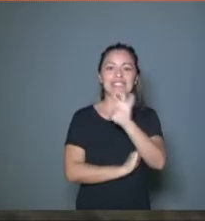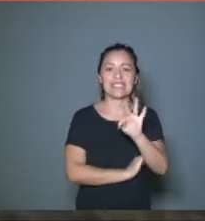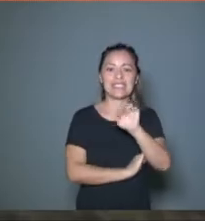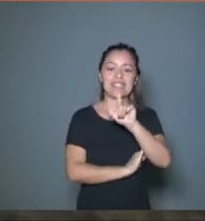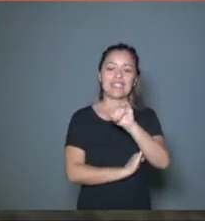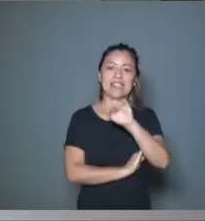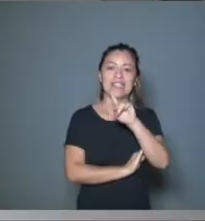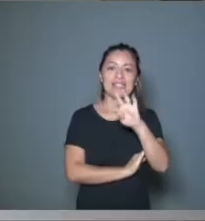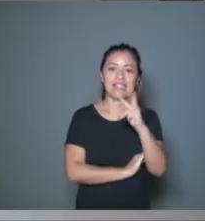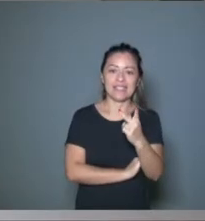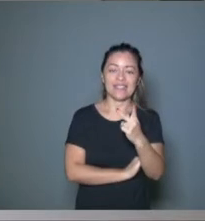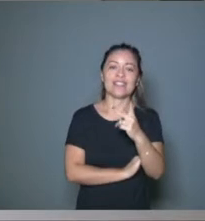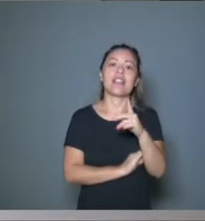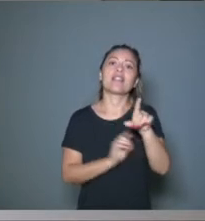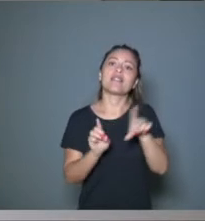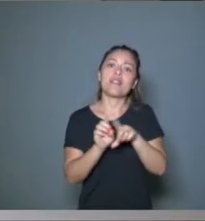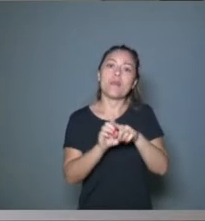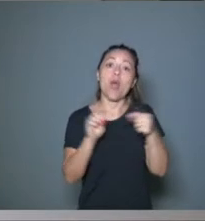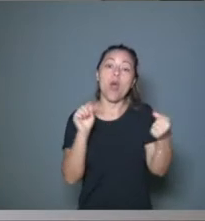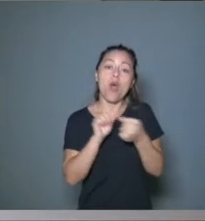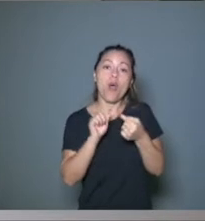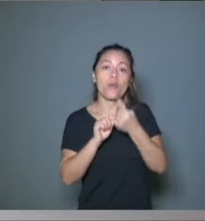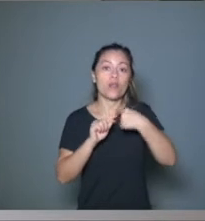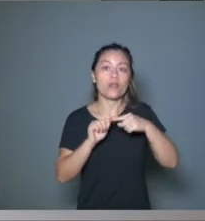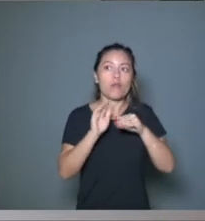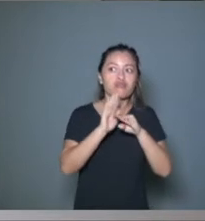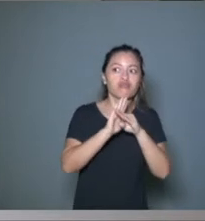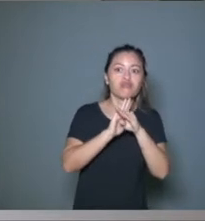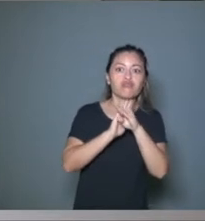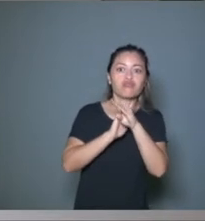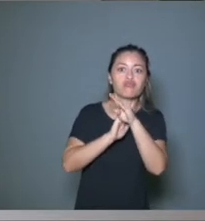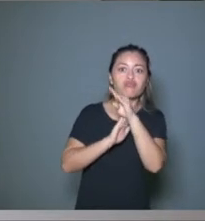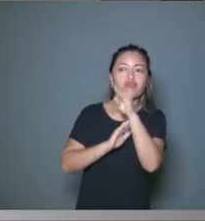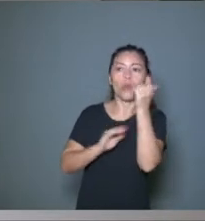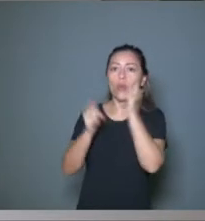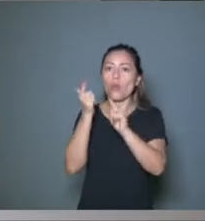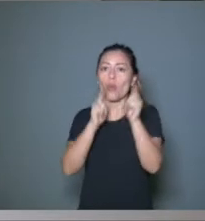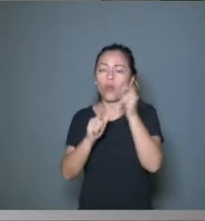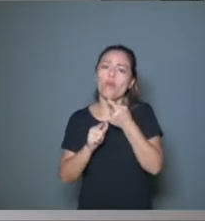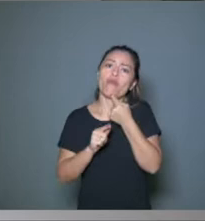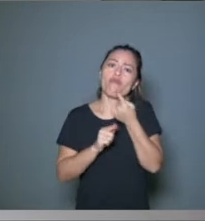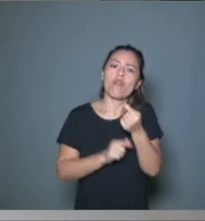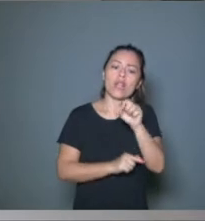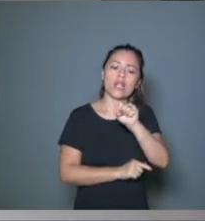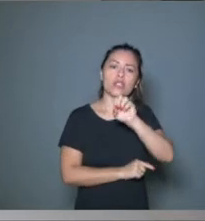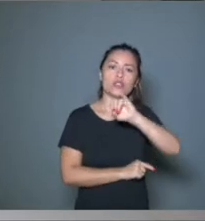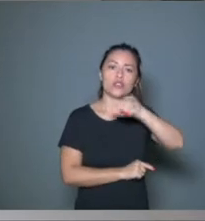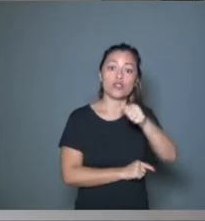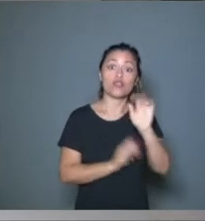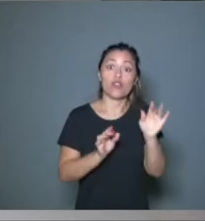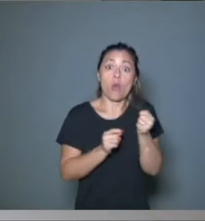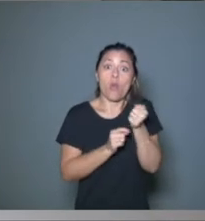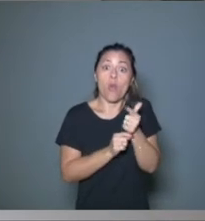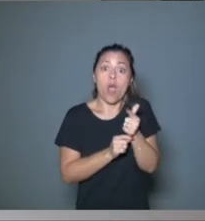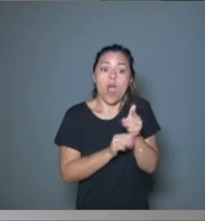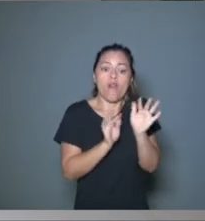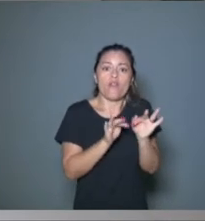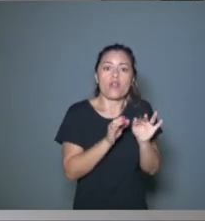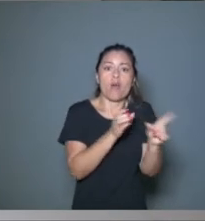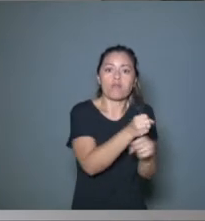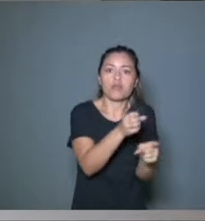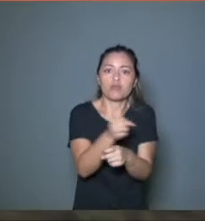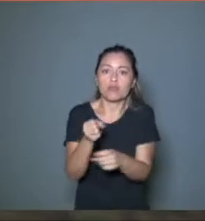In our asset-light growth, in terms of the efficiency in our operations, I mentioned that we are